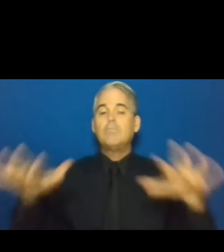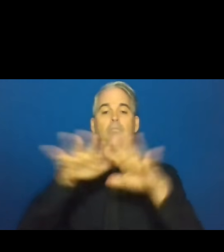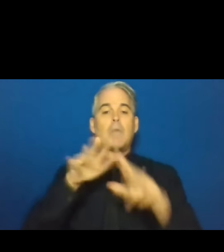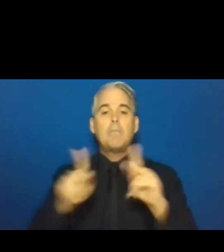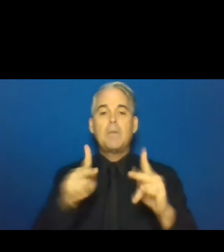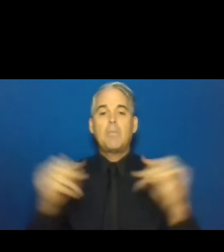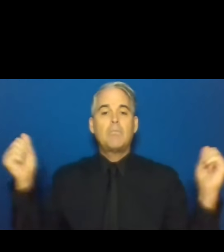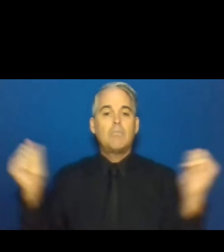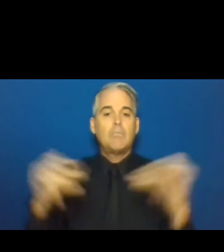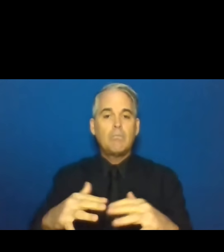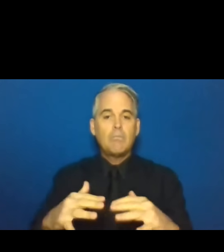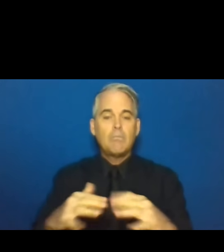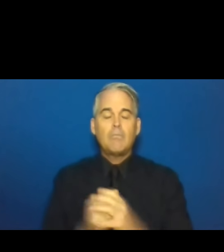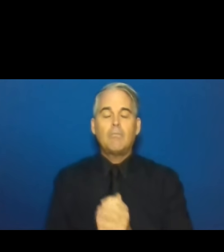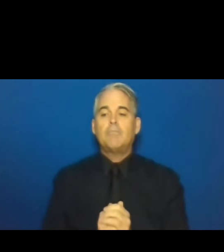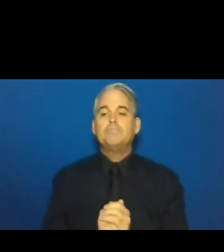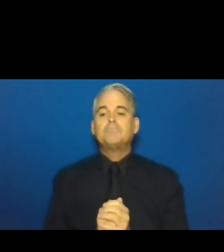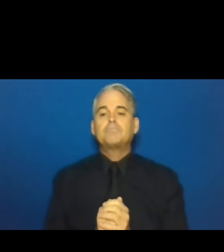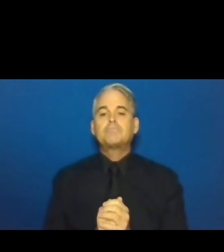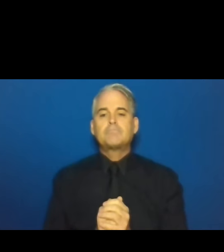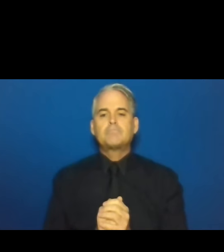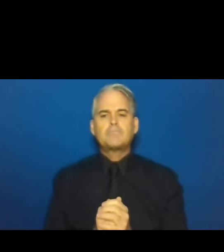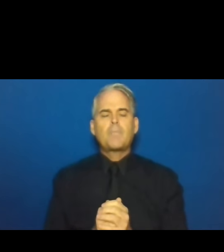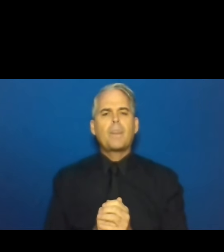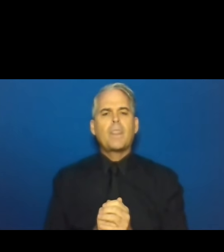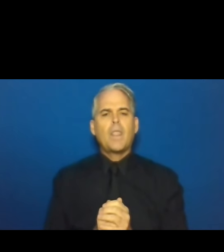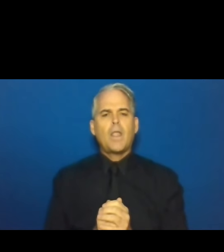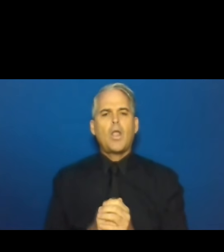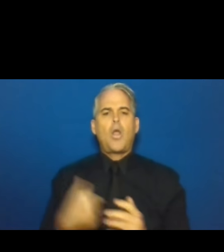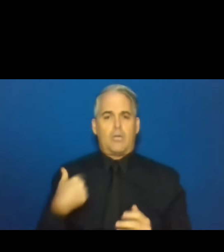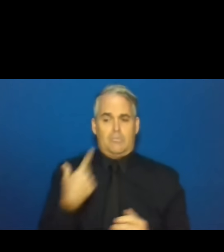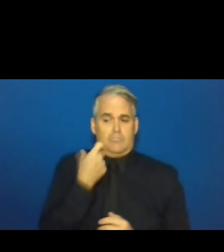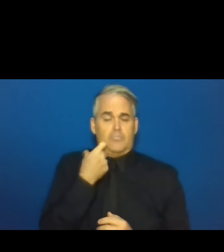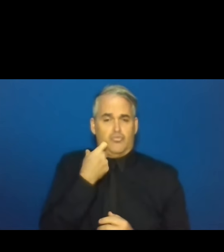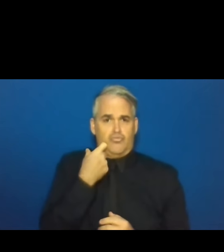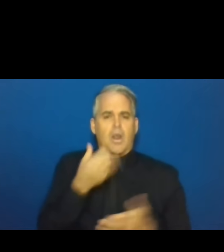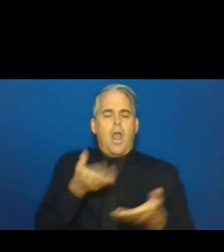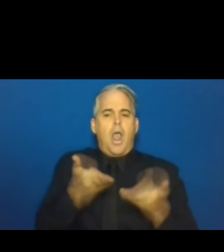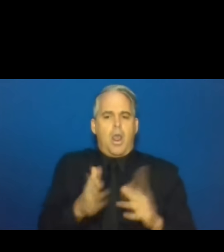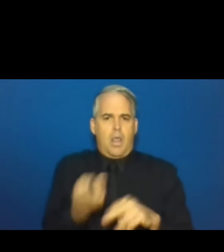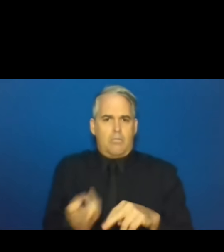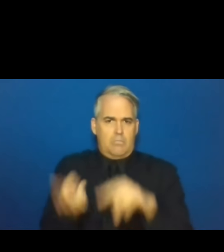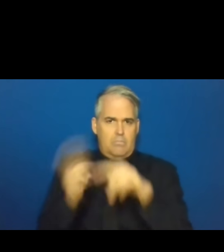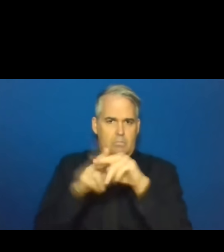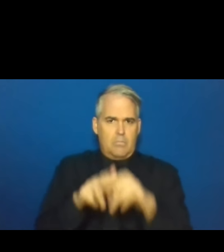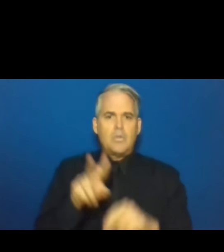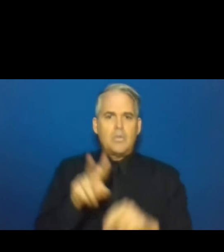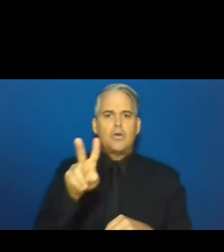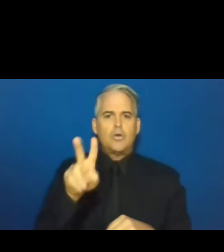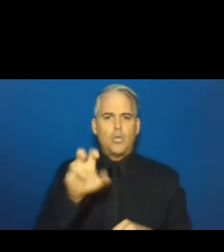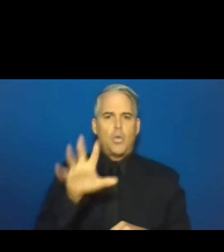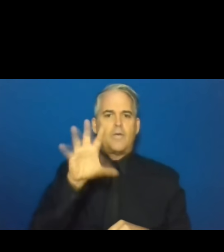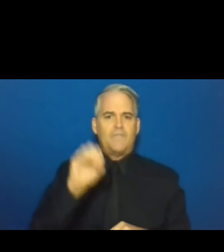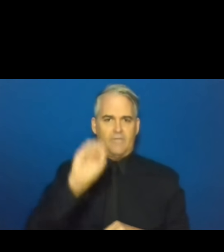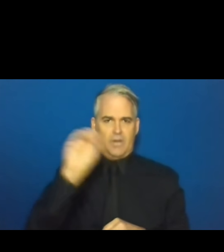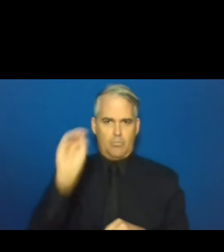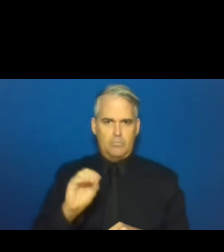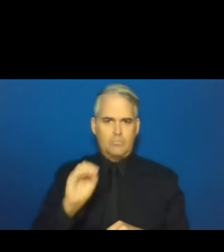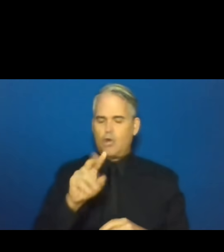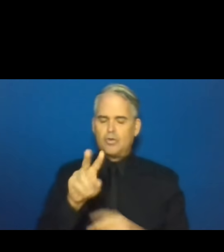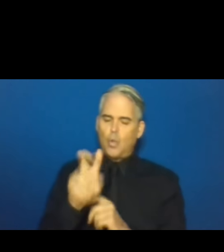Recently, we took great steps to increase gathering size to 250 people or 25 or 50%, whichever